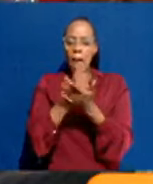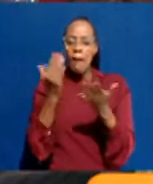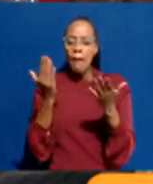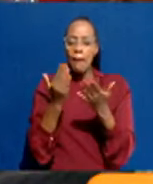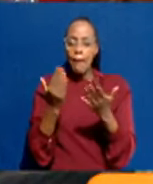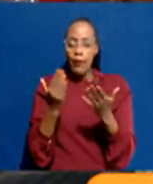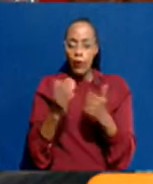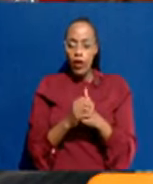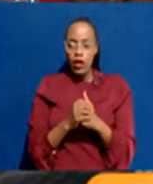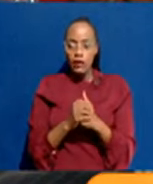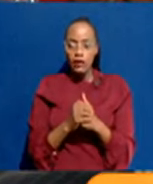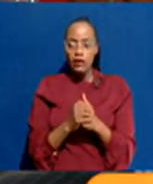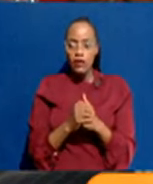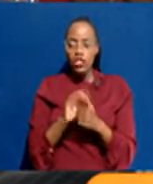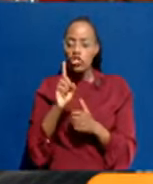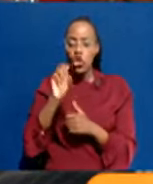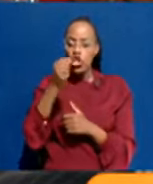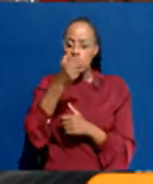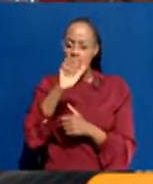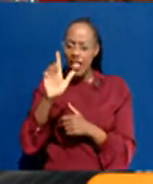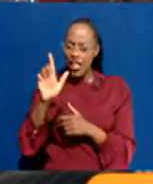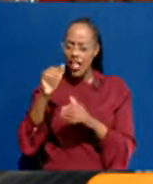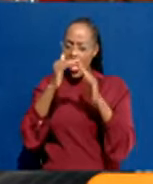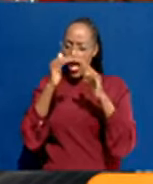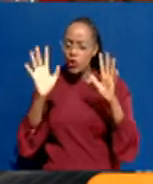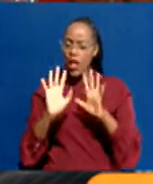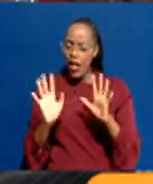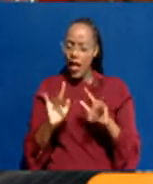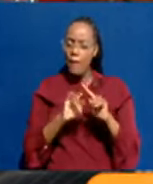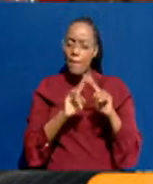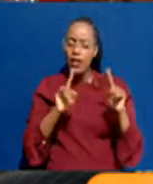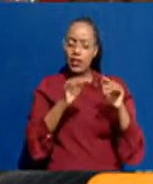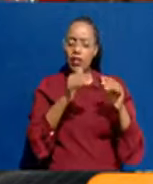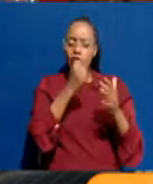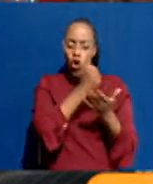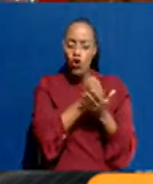The Shell House? Not Shell. Yeah, he was being housed at